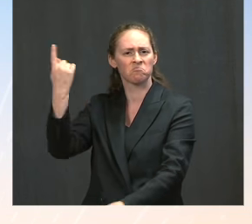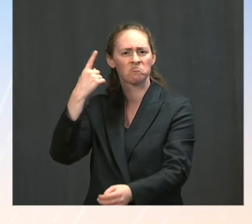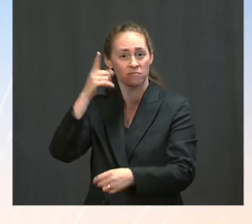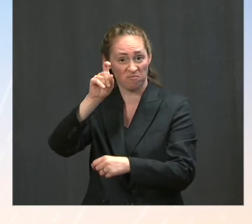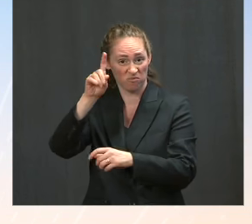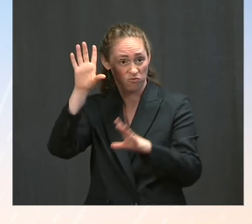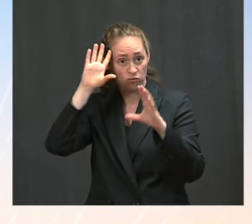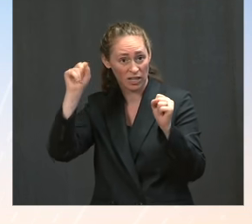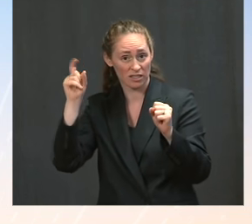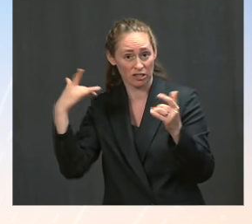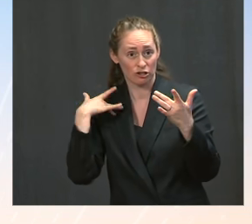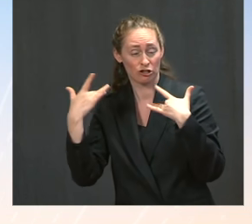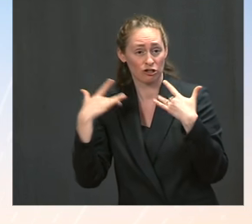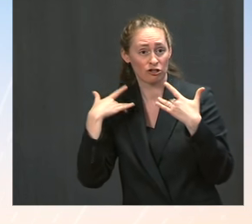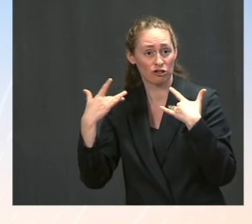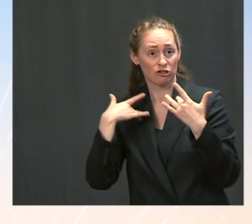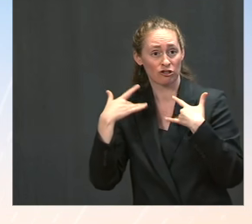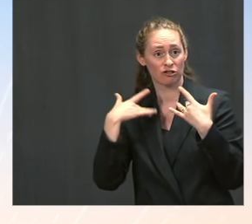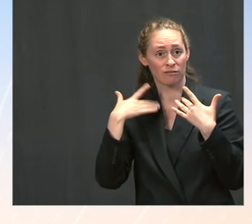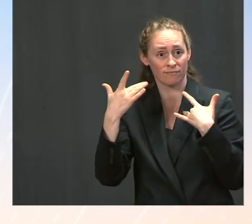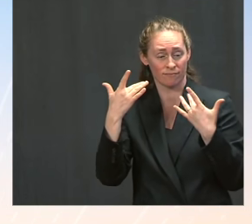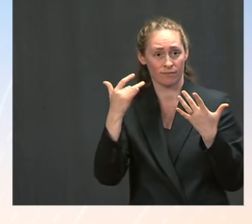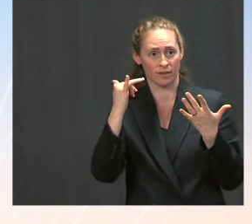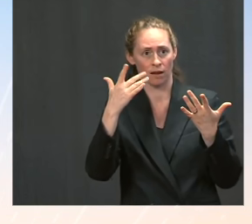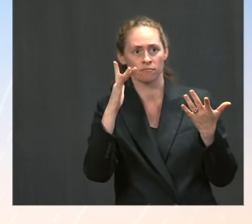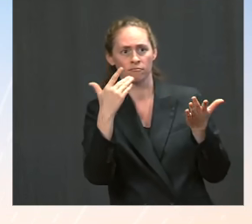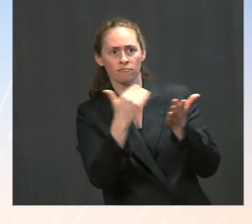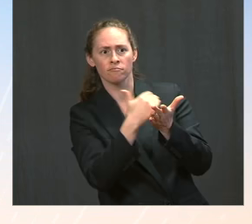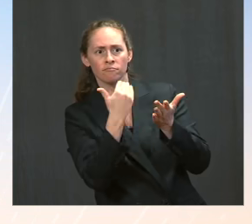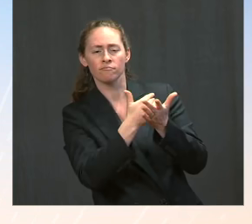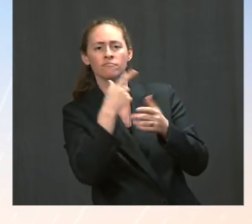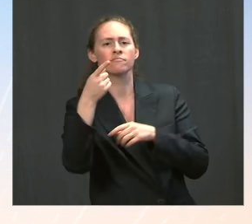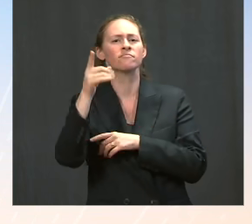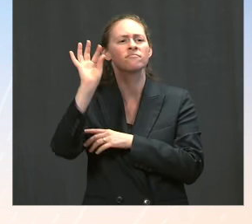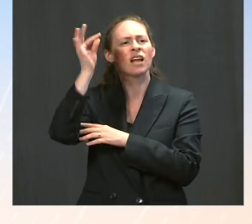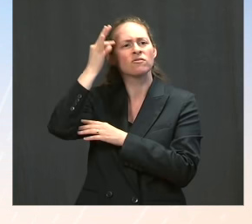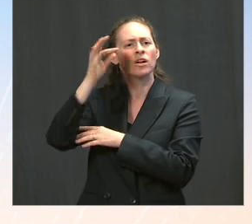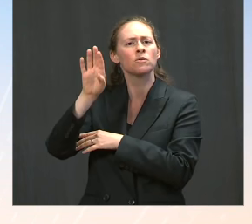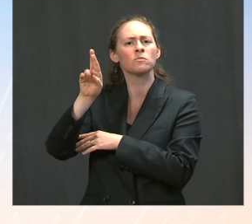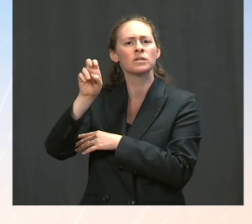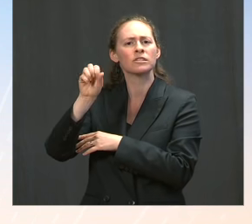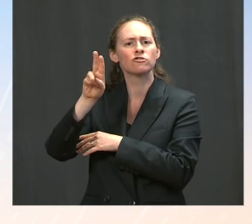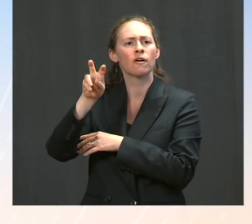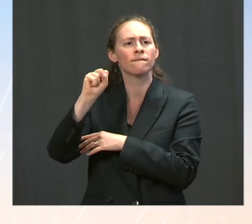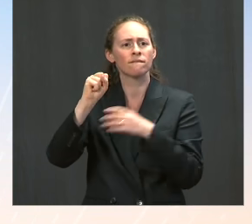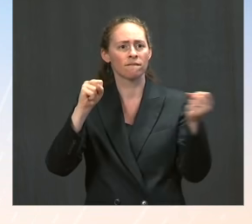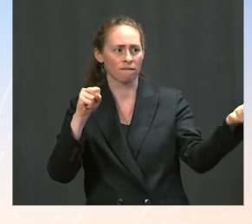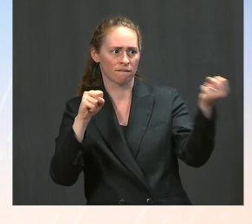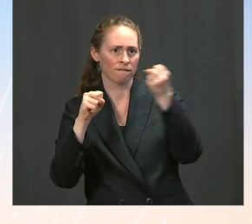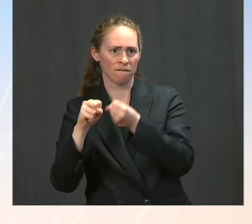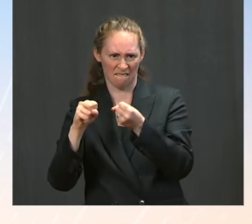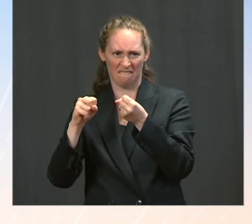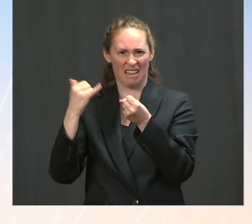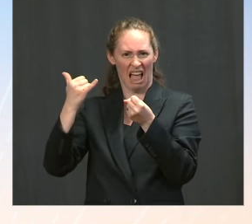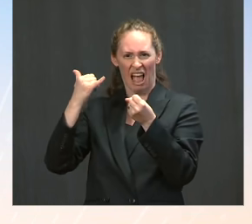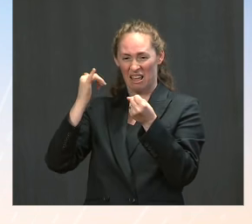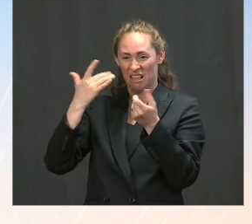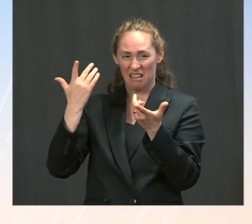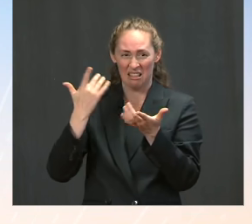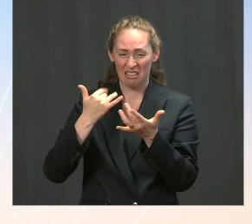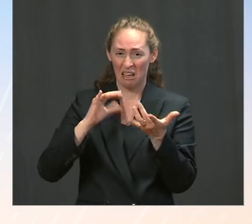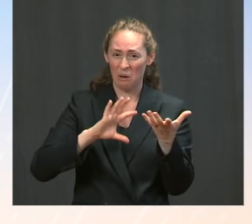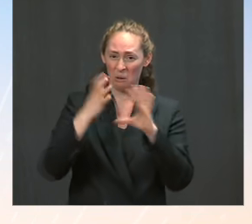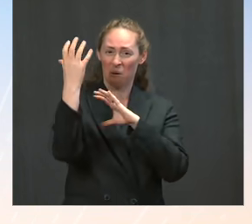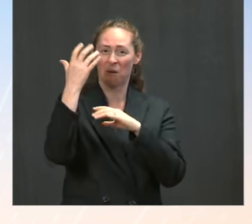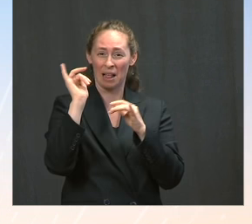inflation could complicate the economic recovery or spook the markets? I just have nothing to preview for you in terms of the end